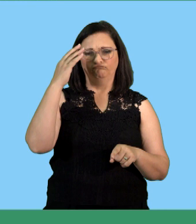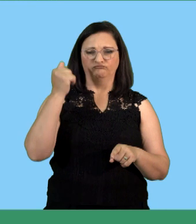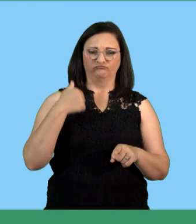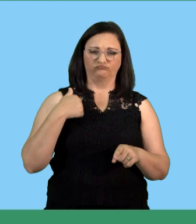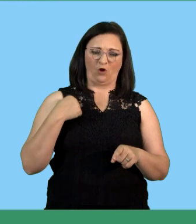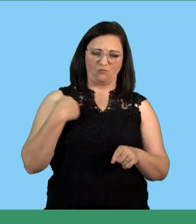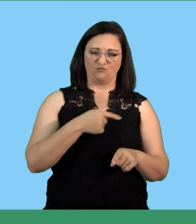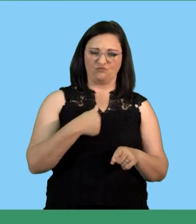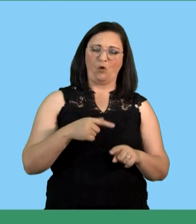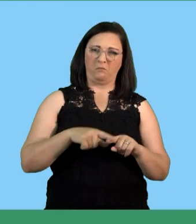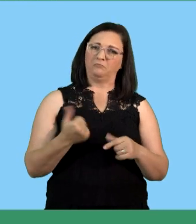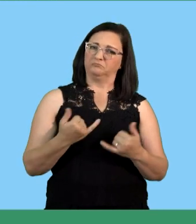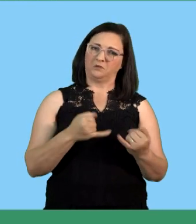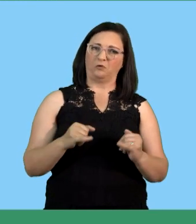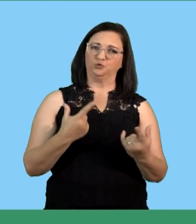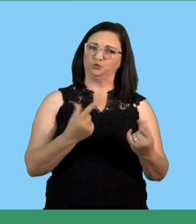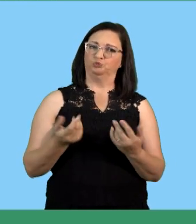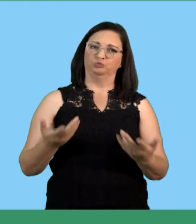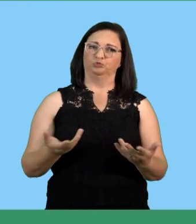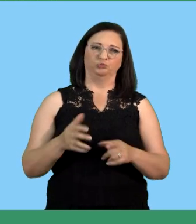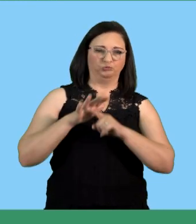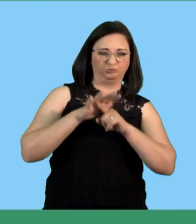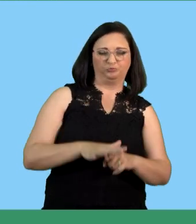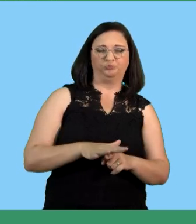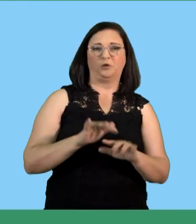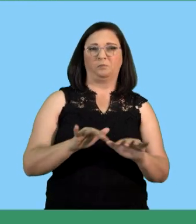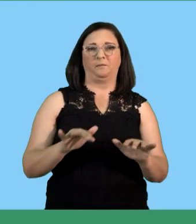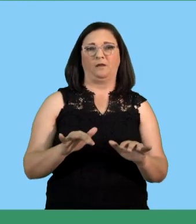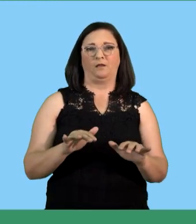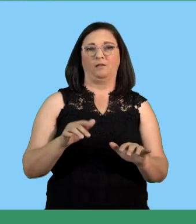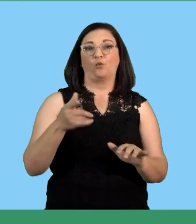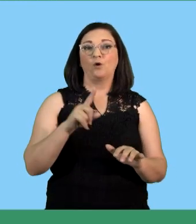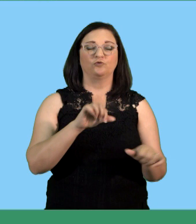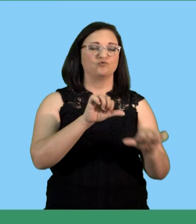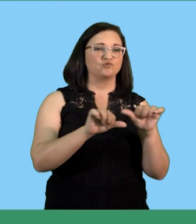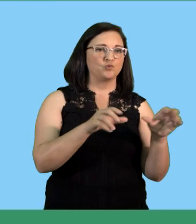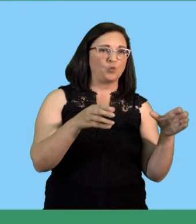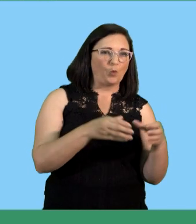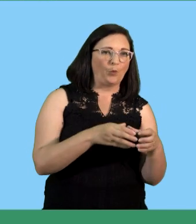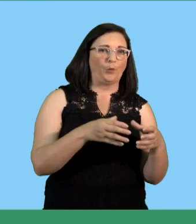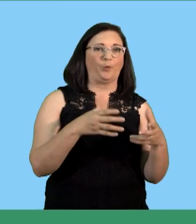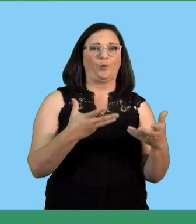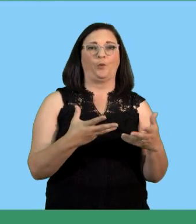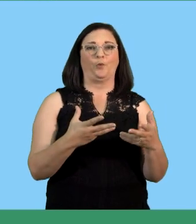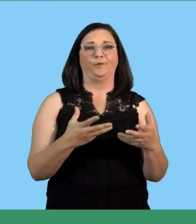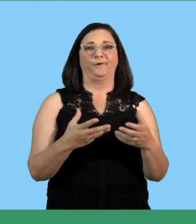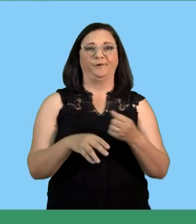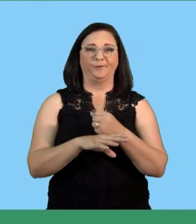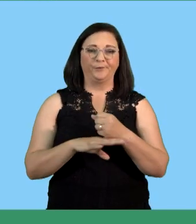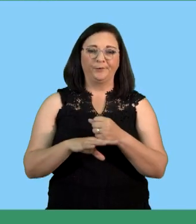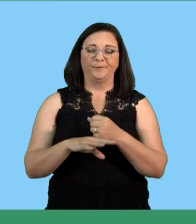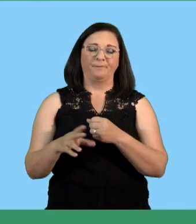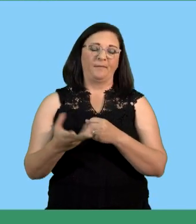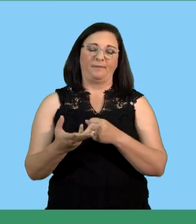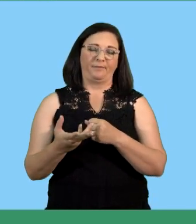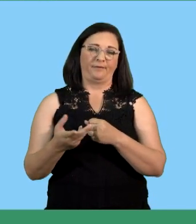or prejudicial or differential treatment of people or social groups based on the groups, on